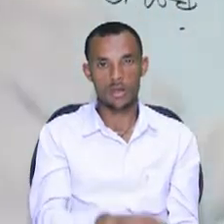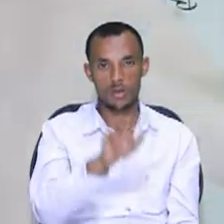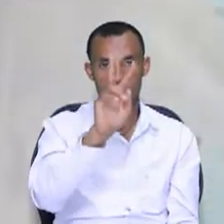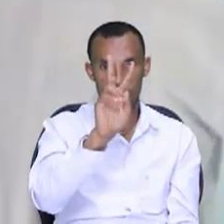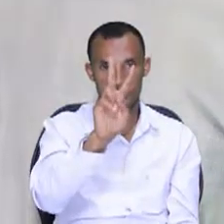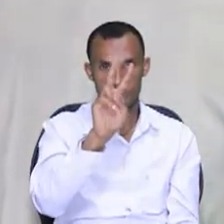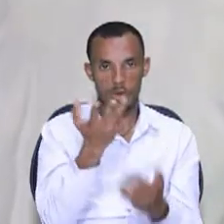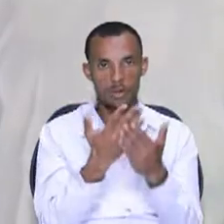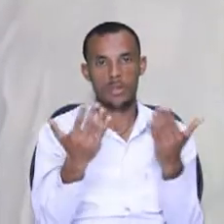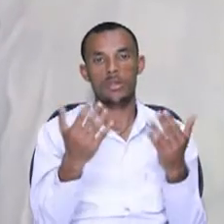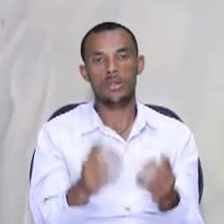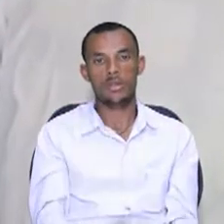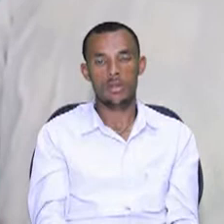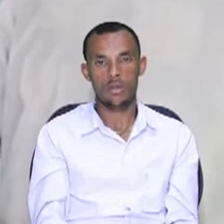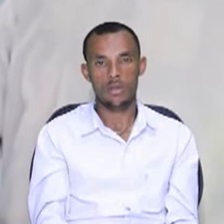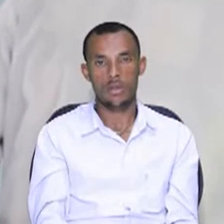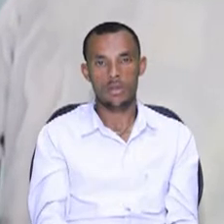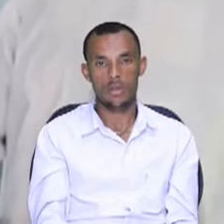2 elements.